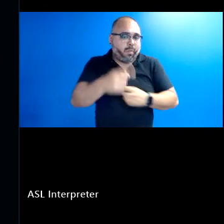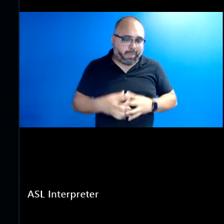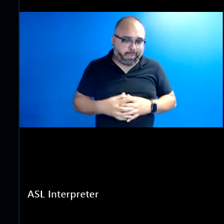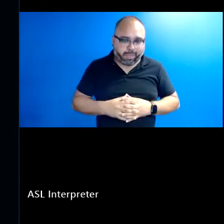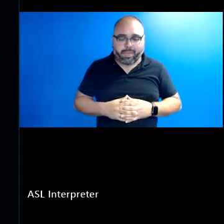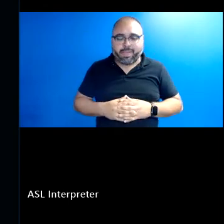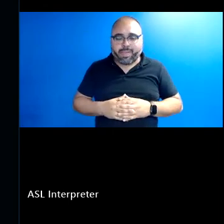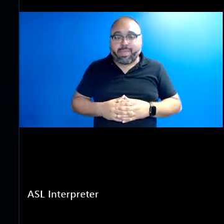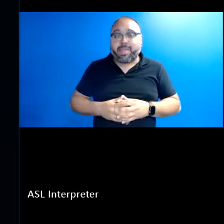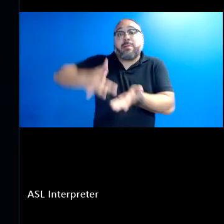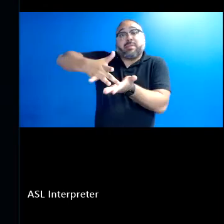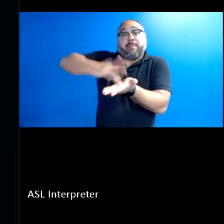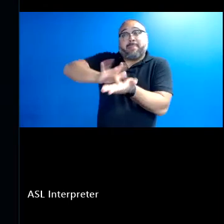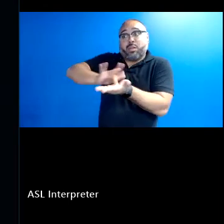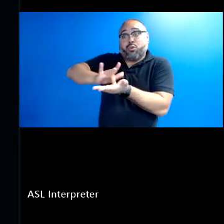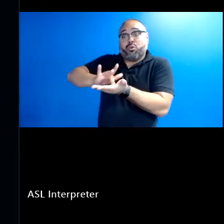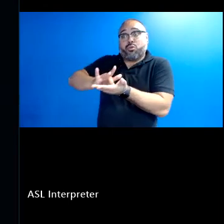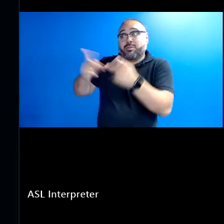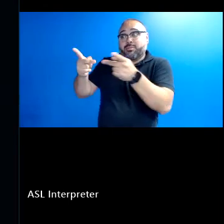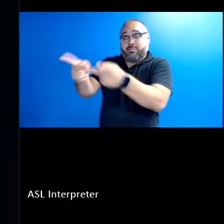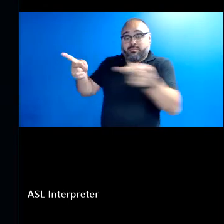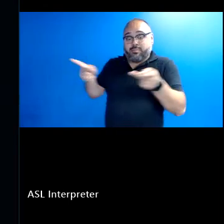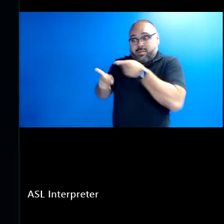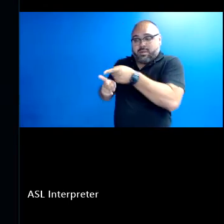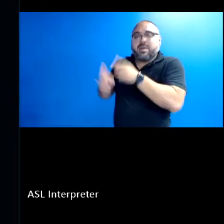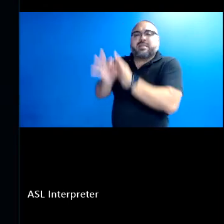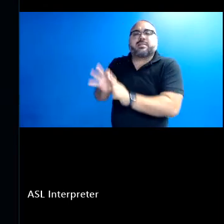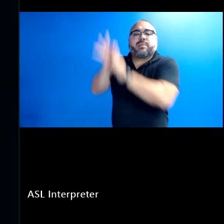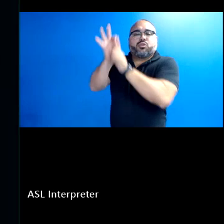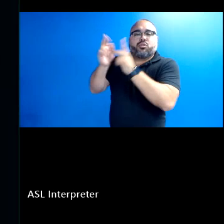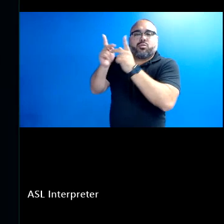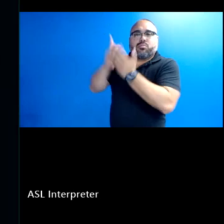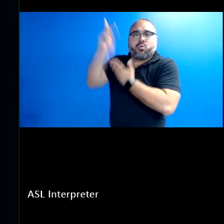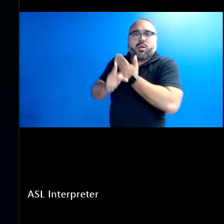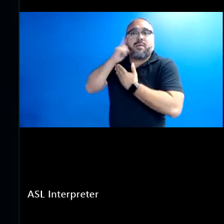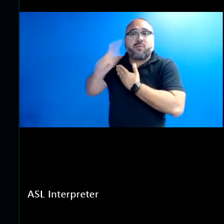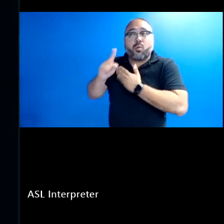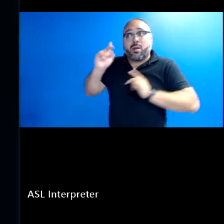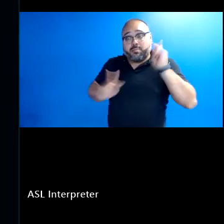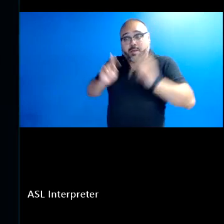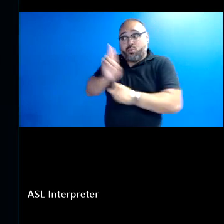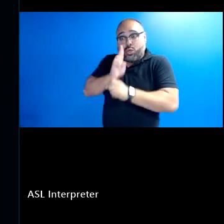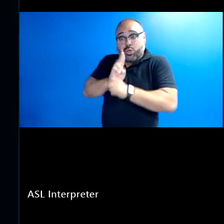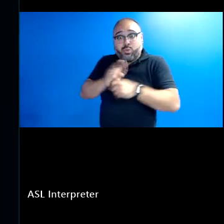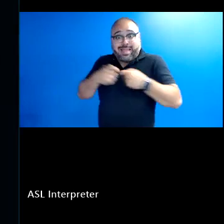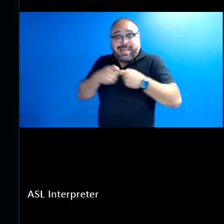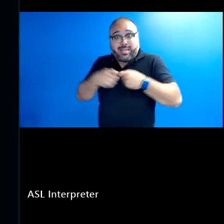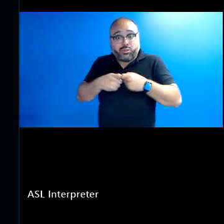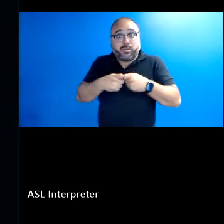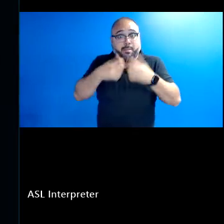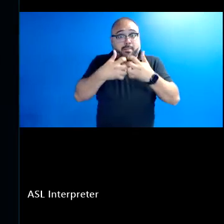Medical Baseline Program is an assistance program for residential customers who require the regular use of electrically powered medical